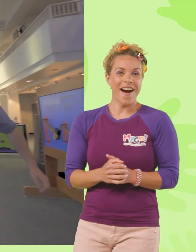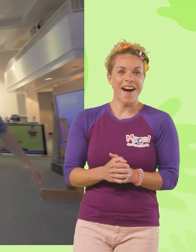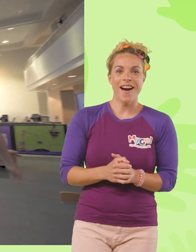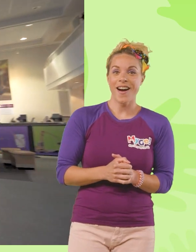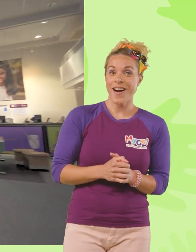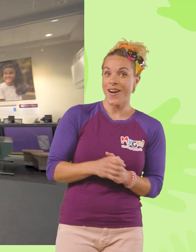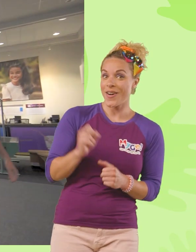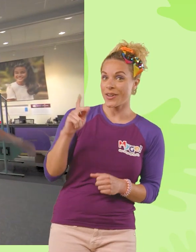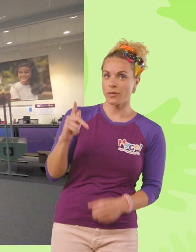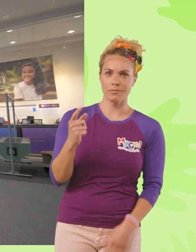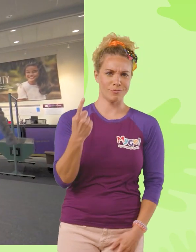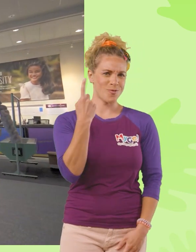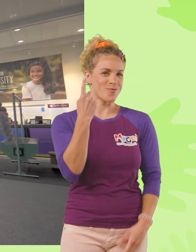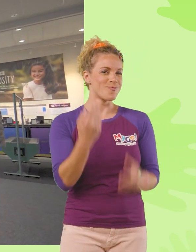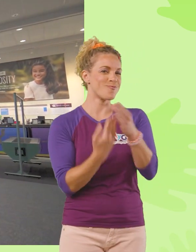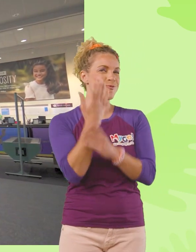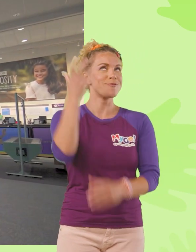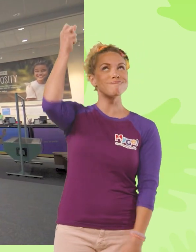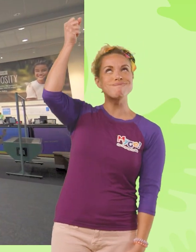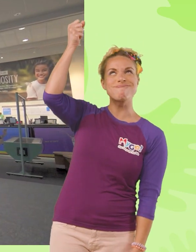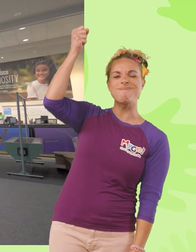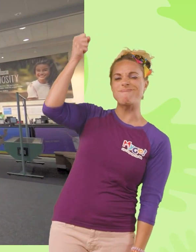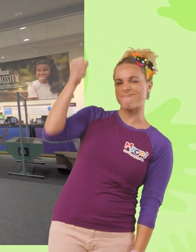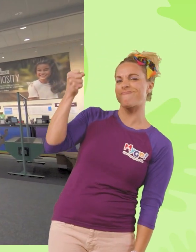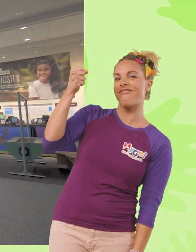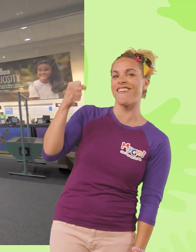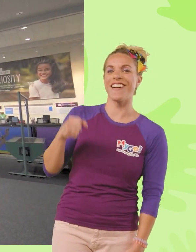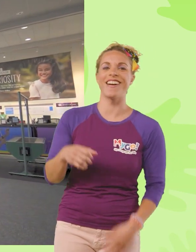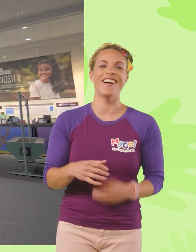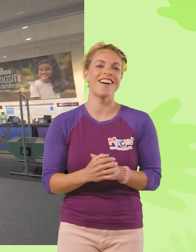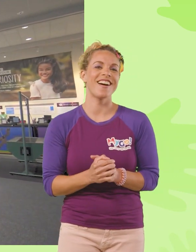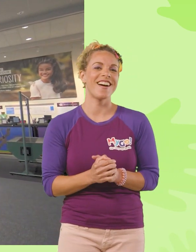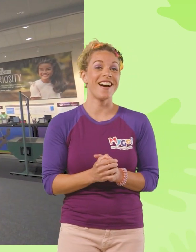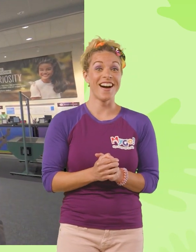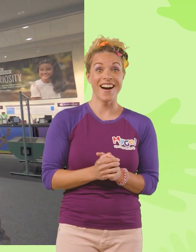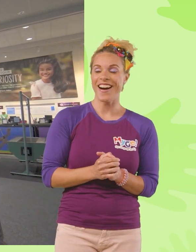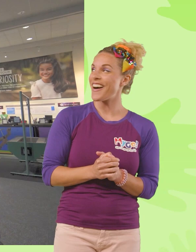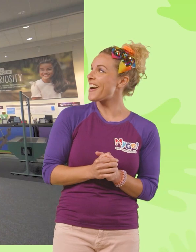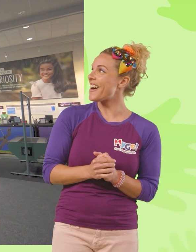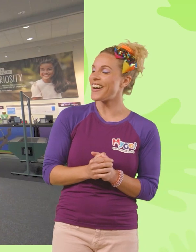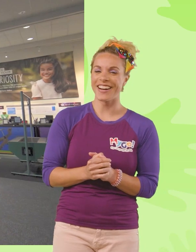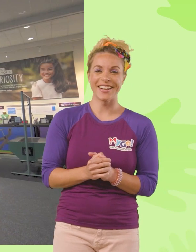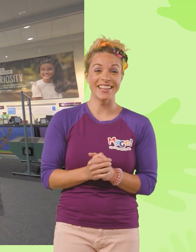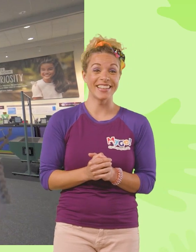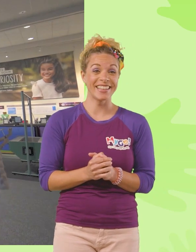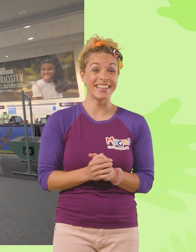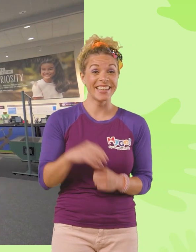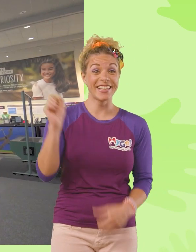Now I'll do it with one hand. Ah!